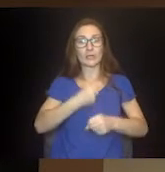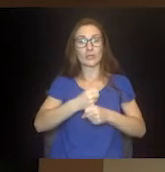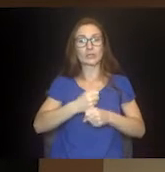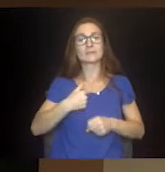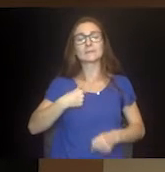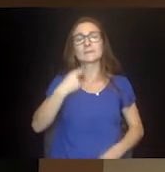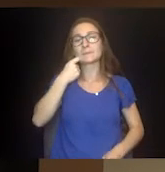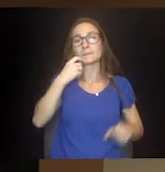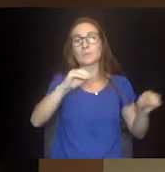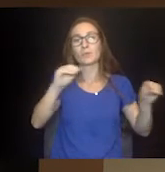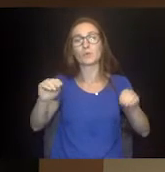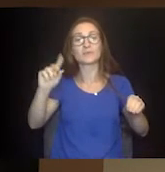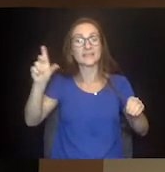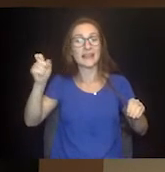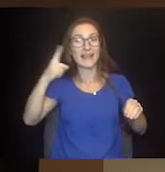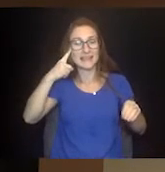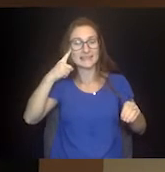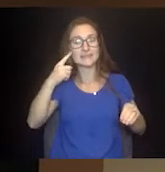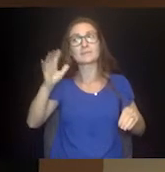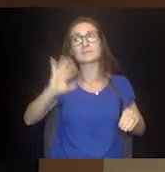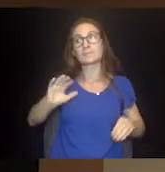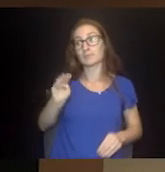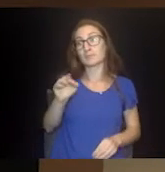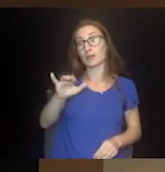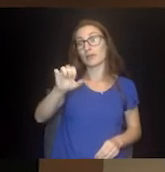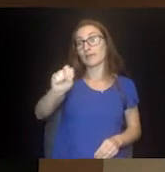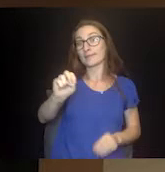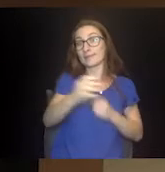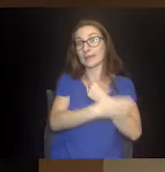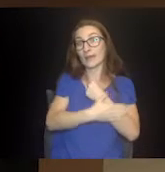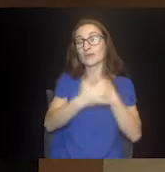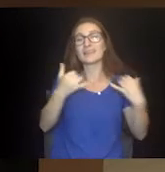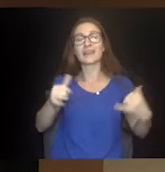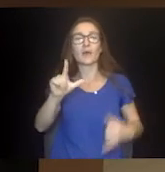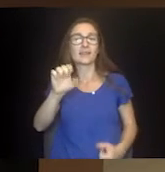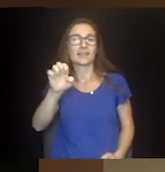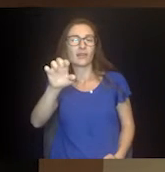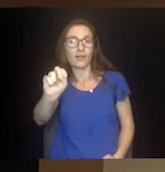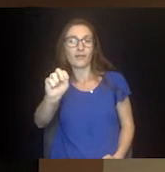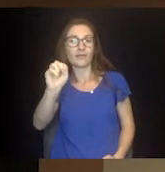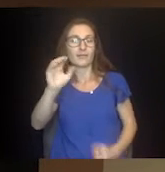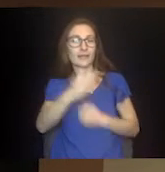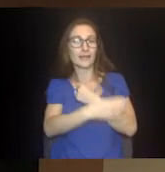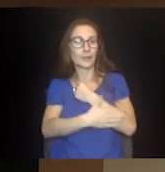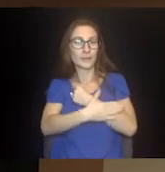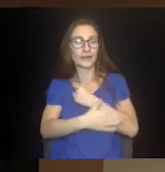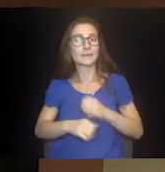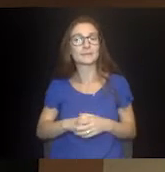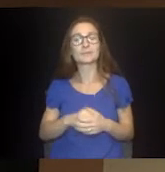for 3 years. I've freshly moved to Tallahassee. So I used to be in Marion County. Now I'm in Leon County.